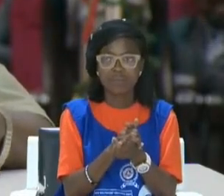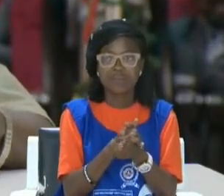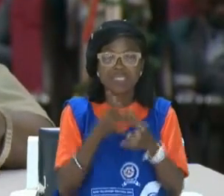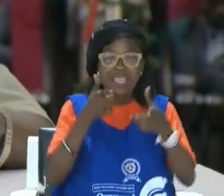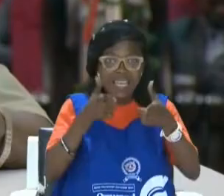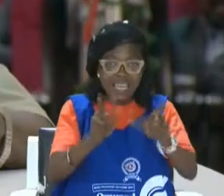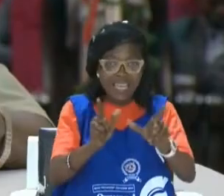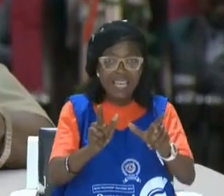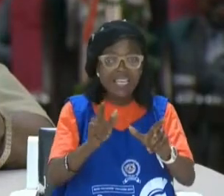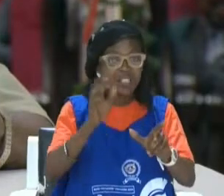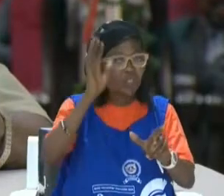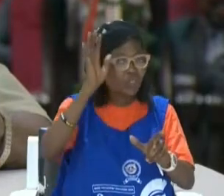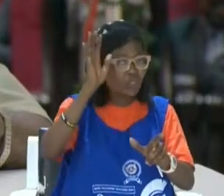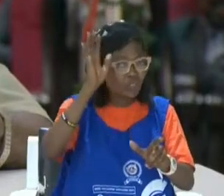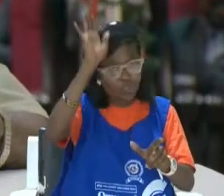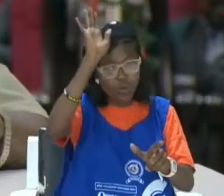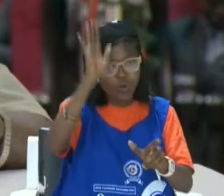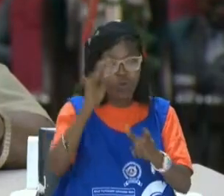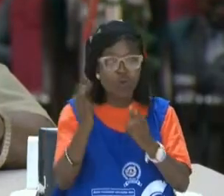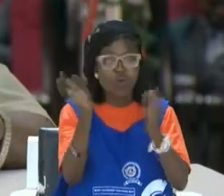let your wind blow